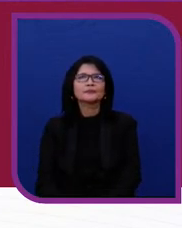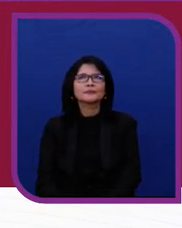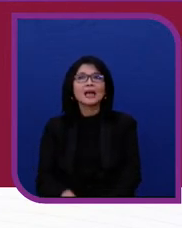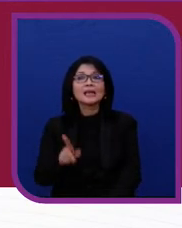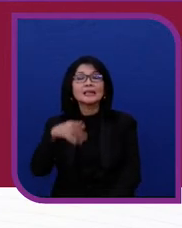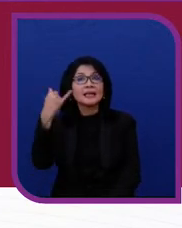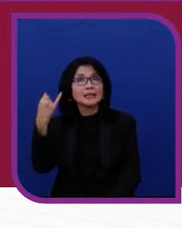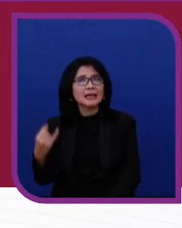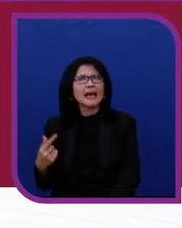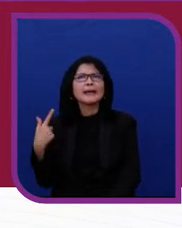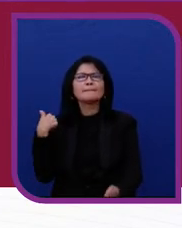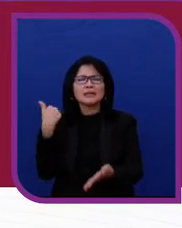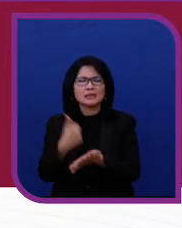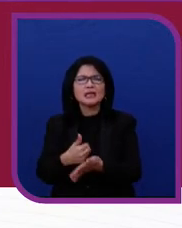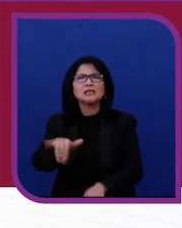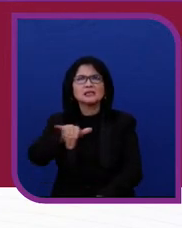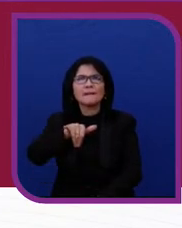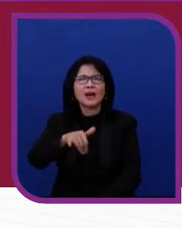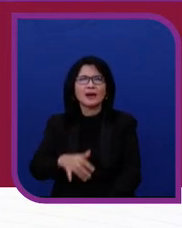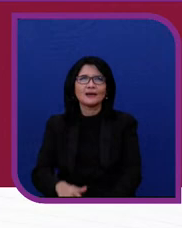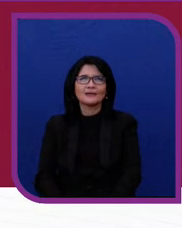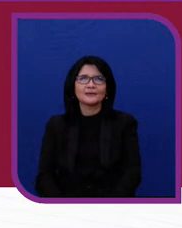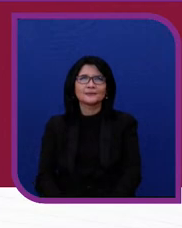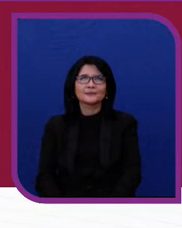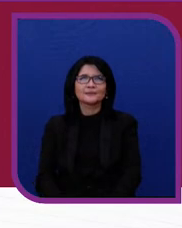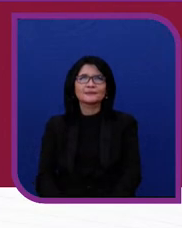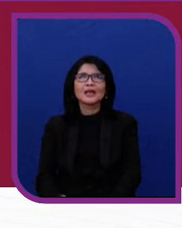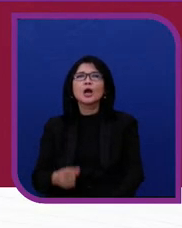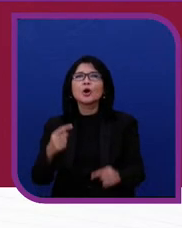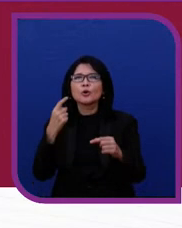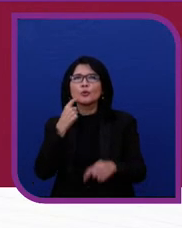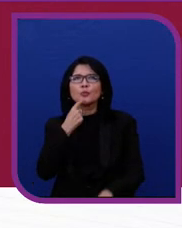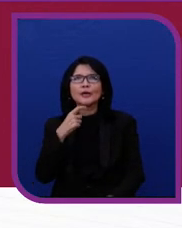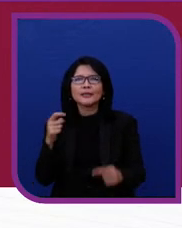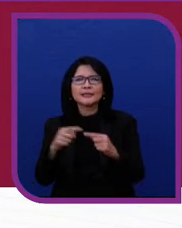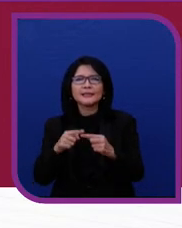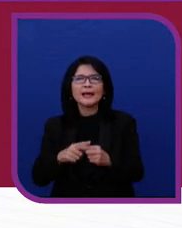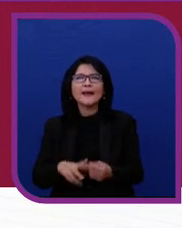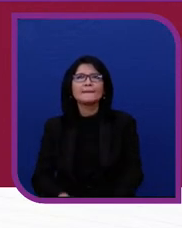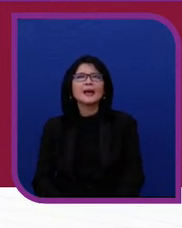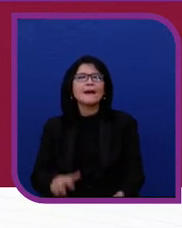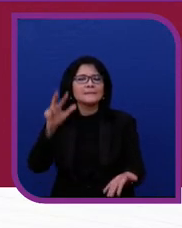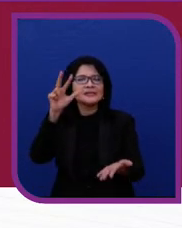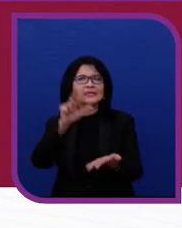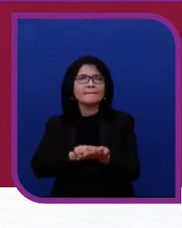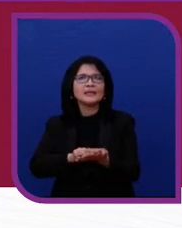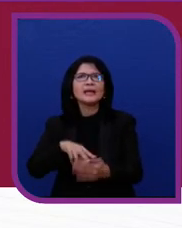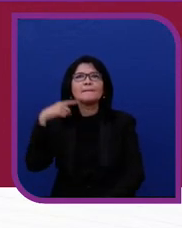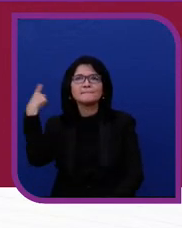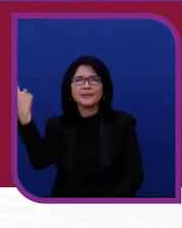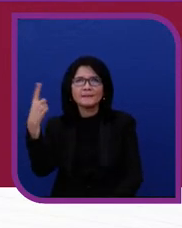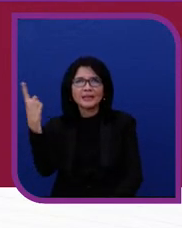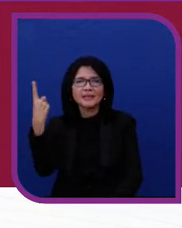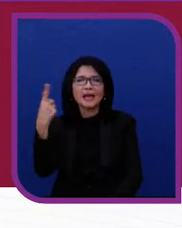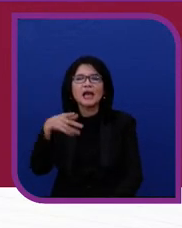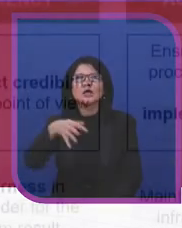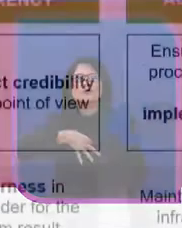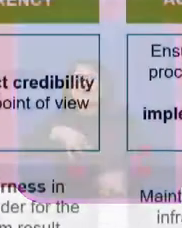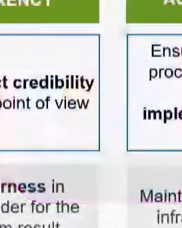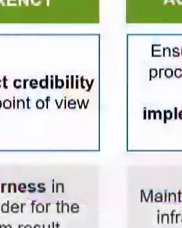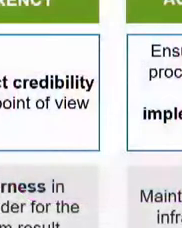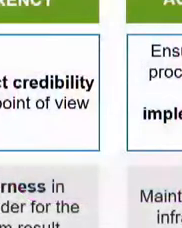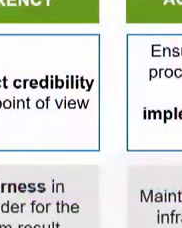other important about this agar ente government karena This is the facility provided by